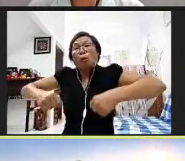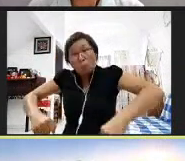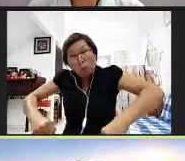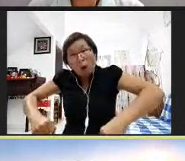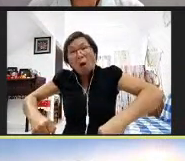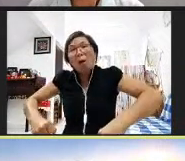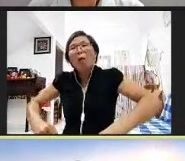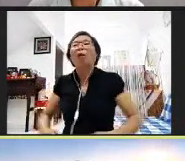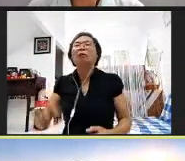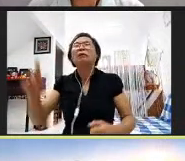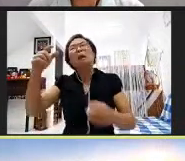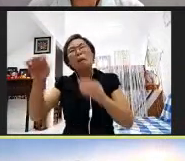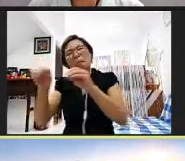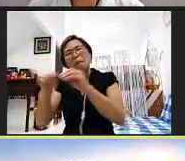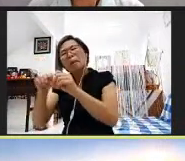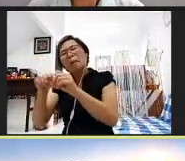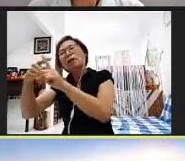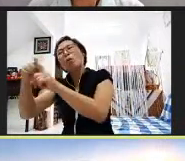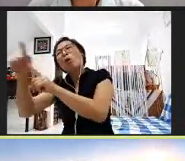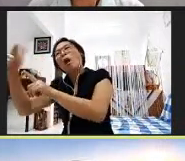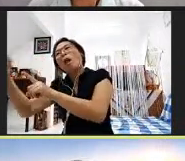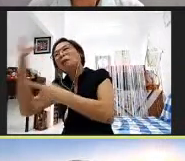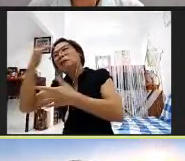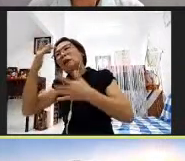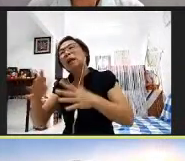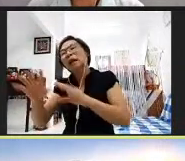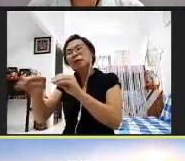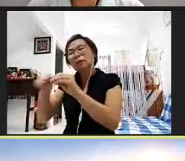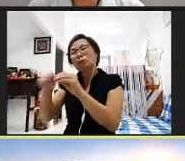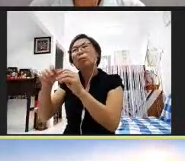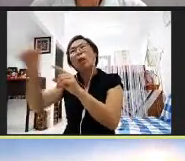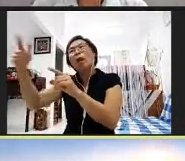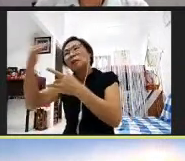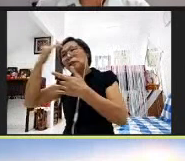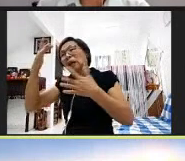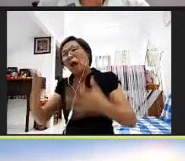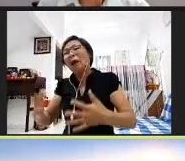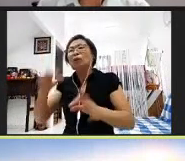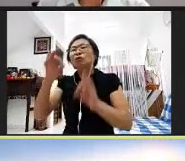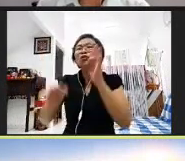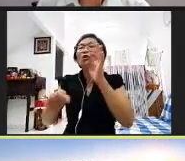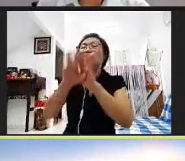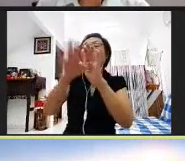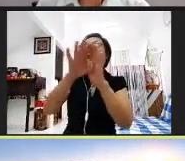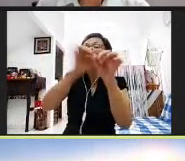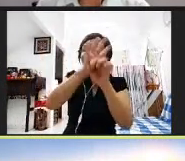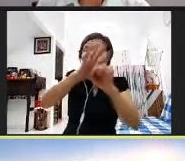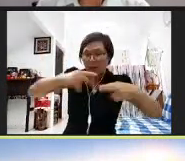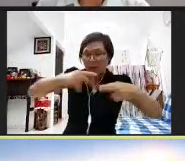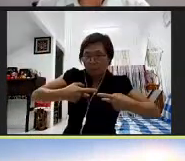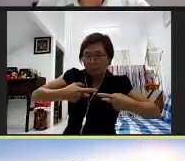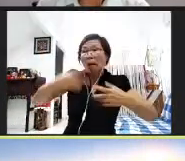comorbidities. Once they get COVID, they get severe COVID. And